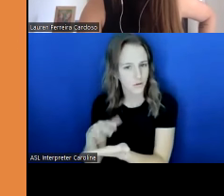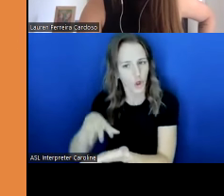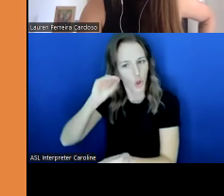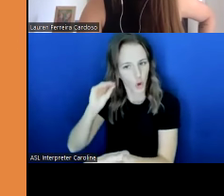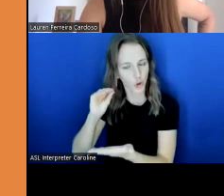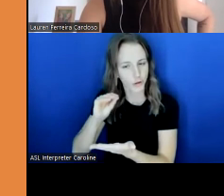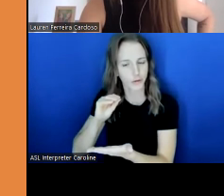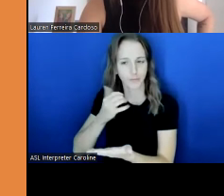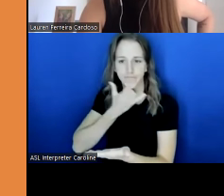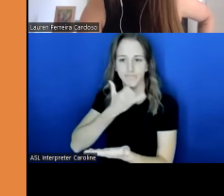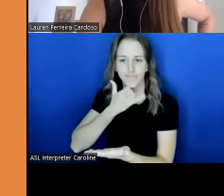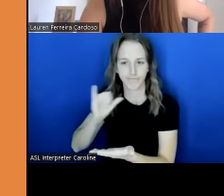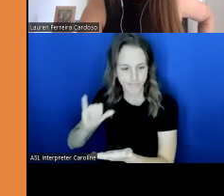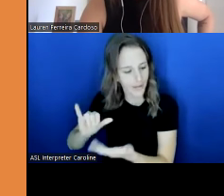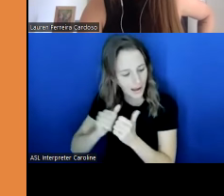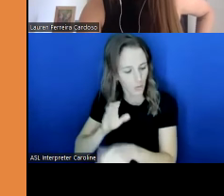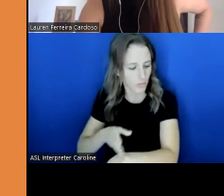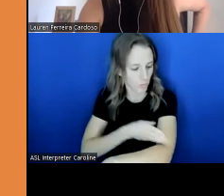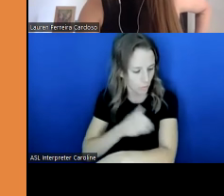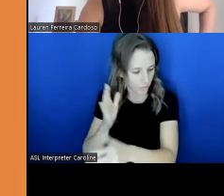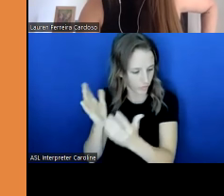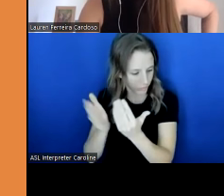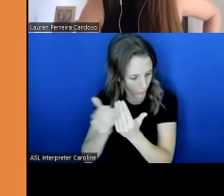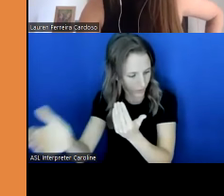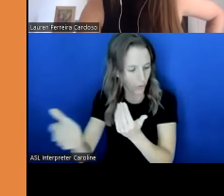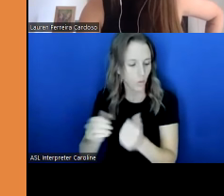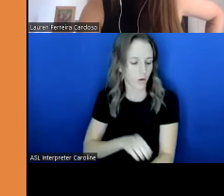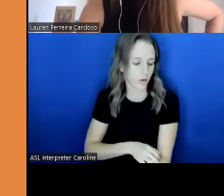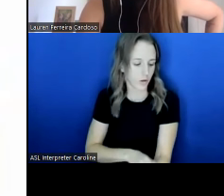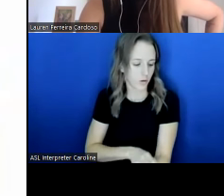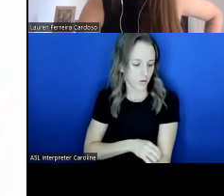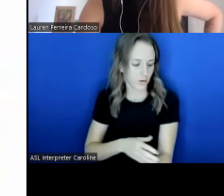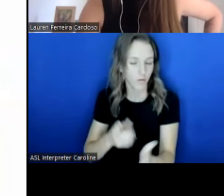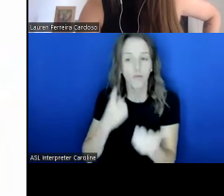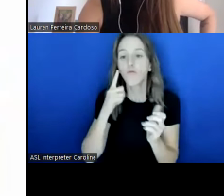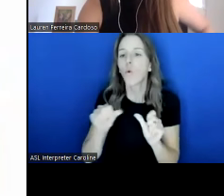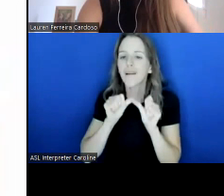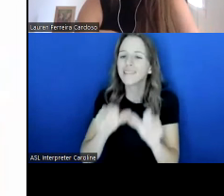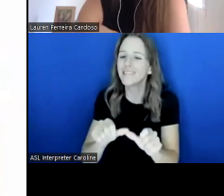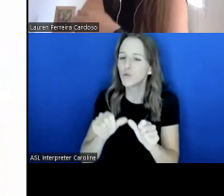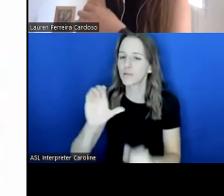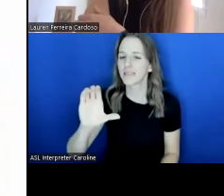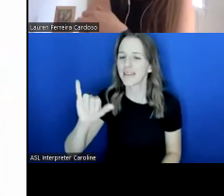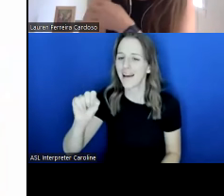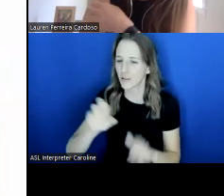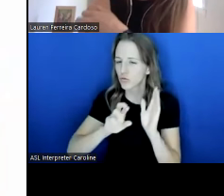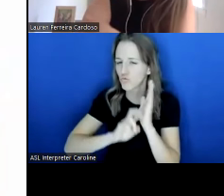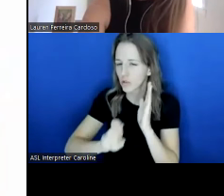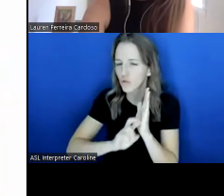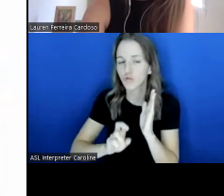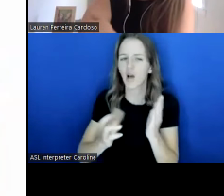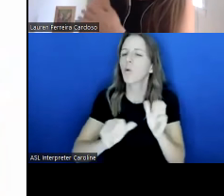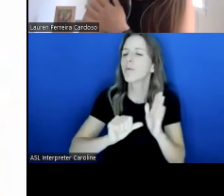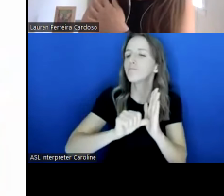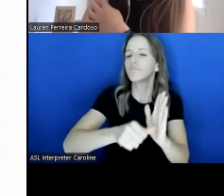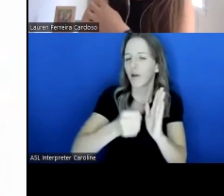about how we could improve as we move forward with continued CCIS research. And so I just wanted to highlight a few of the